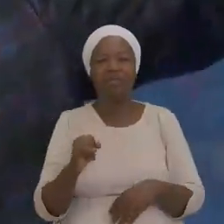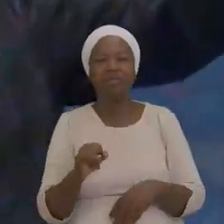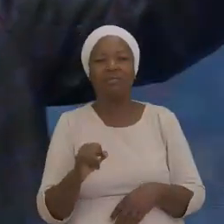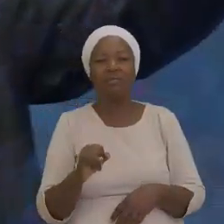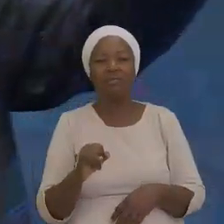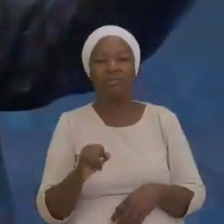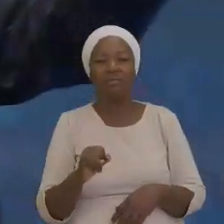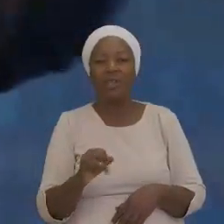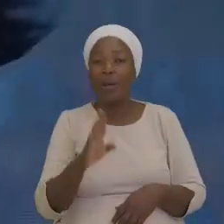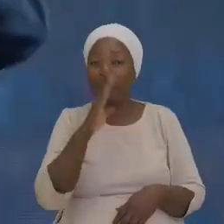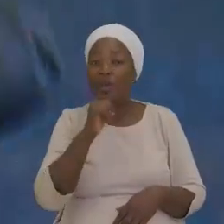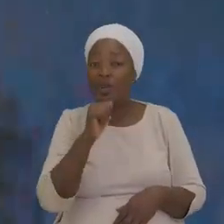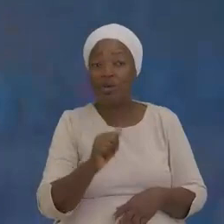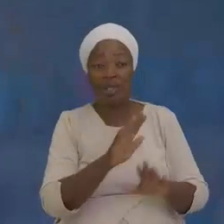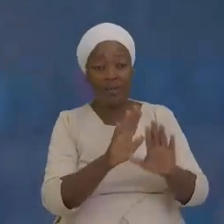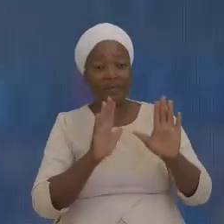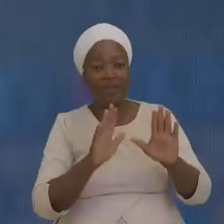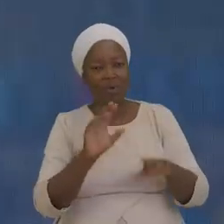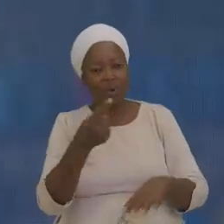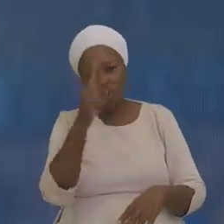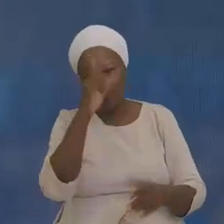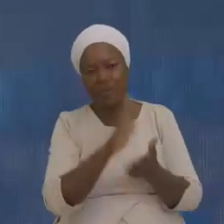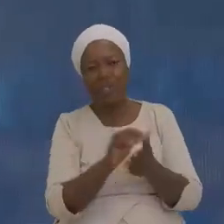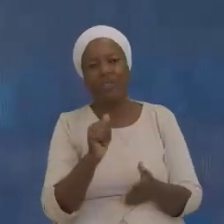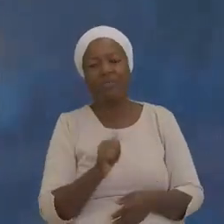Be not afraid, only